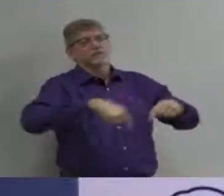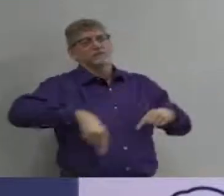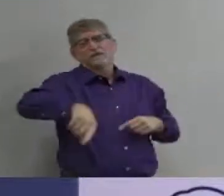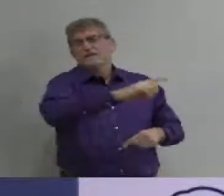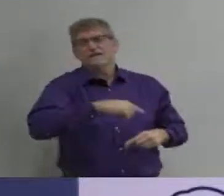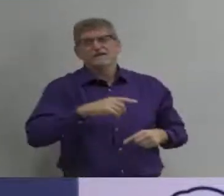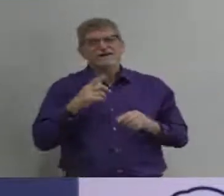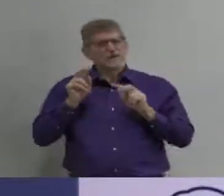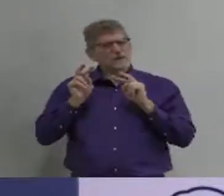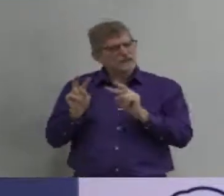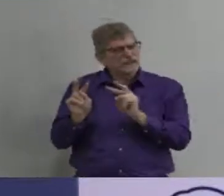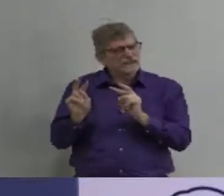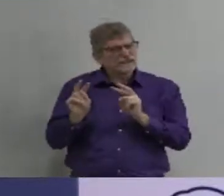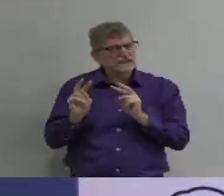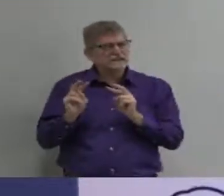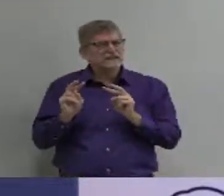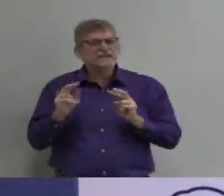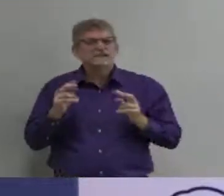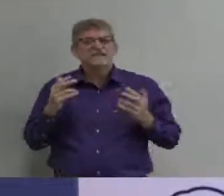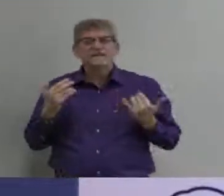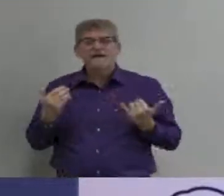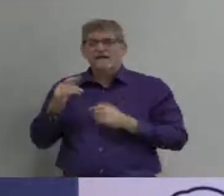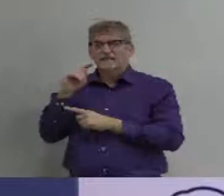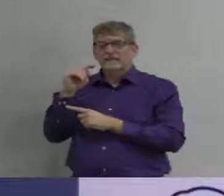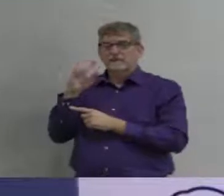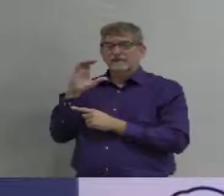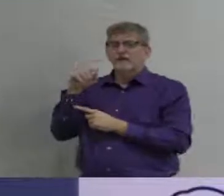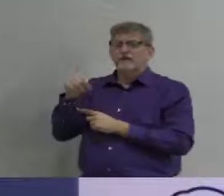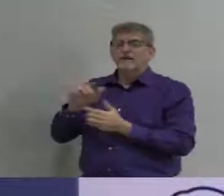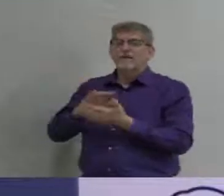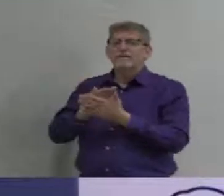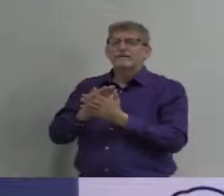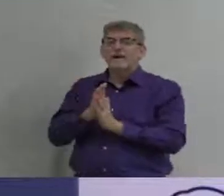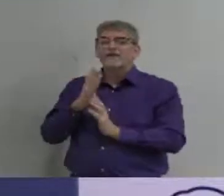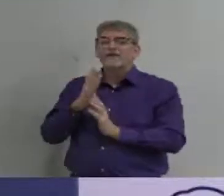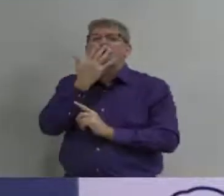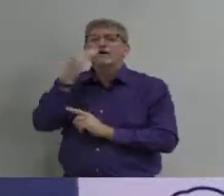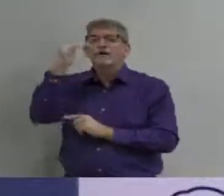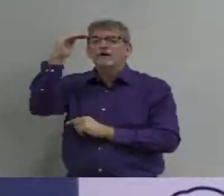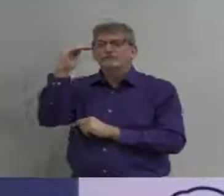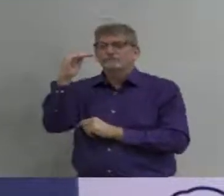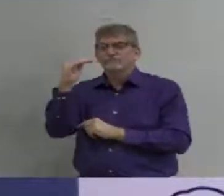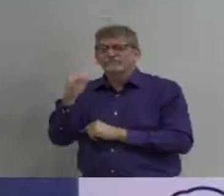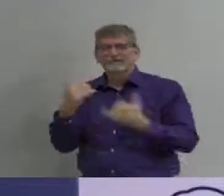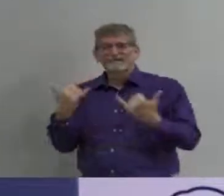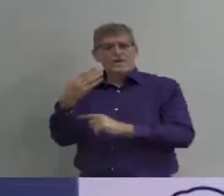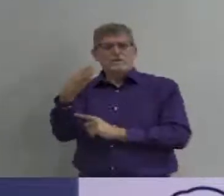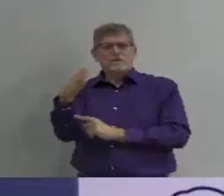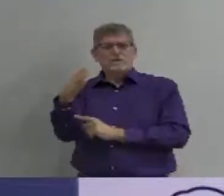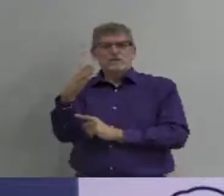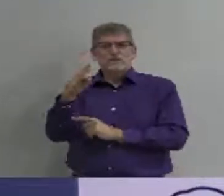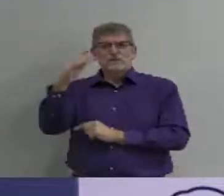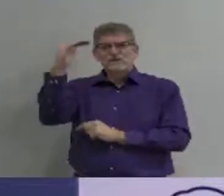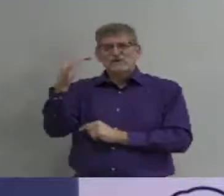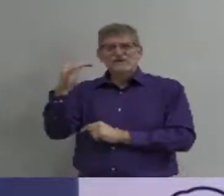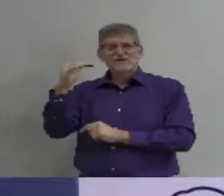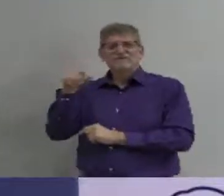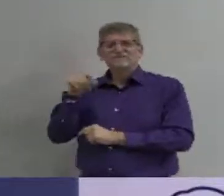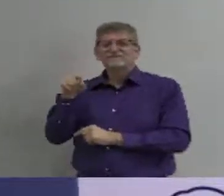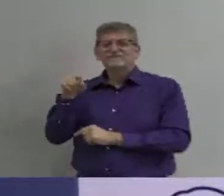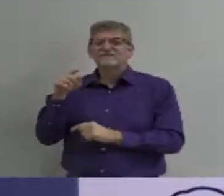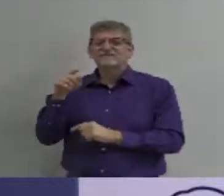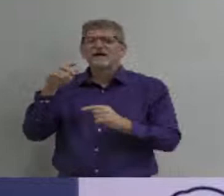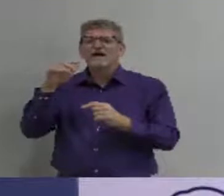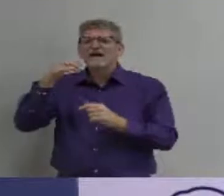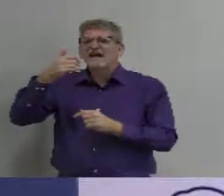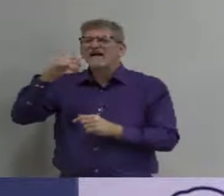Today, Tippecanoe County turned blue on the Indiana Department of Health COVID-19 dashboard, but we remain under a yellow advisory status per the State